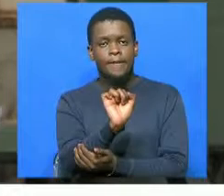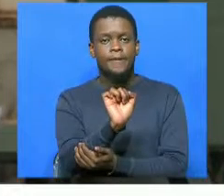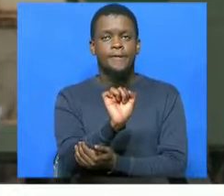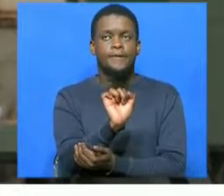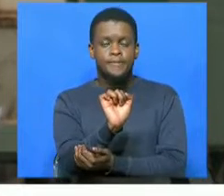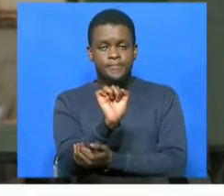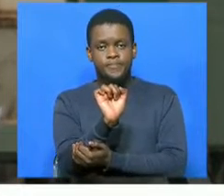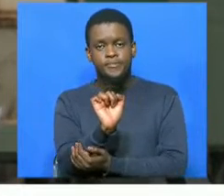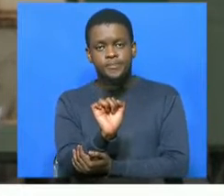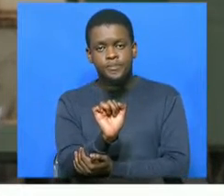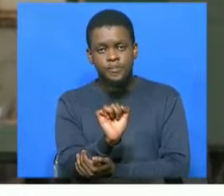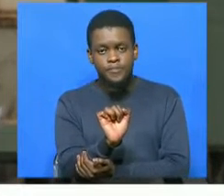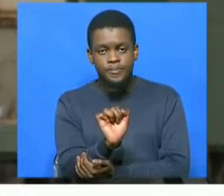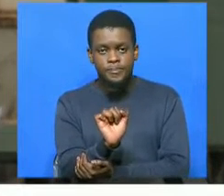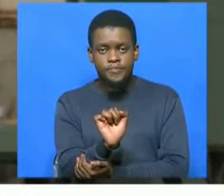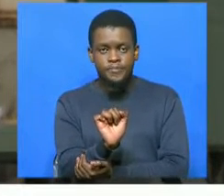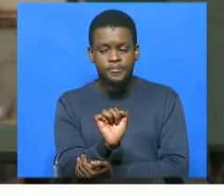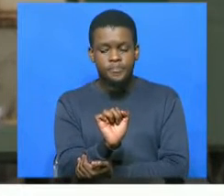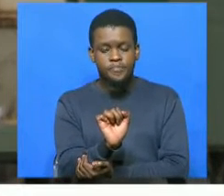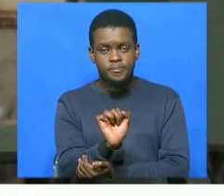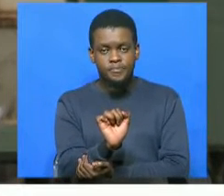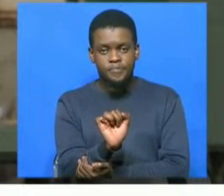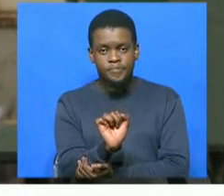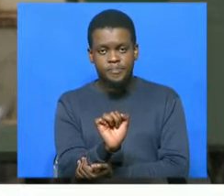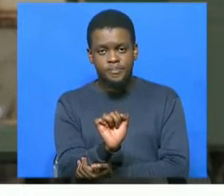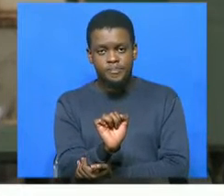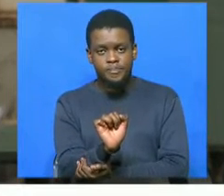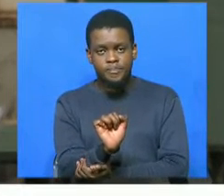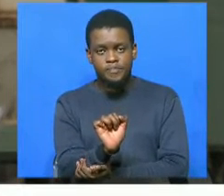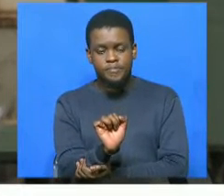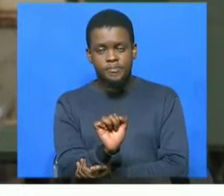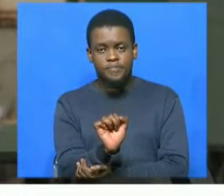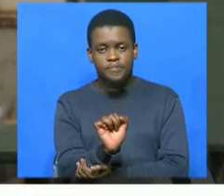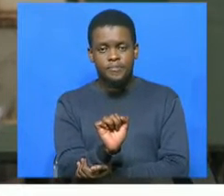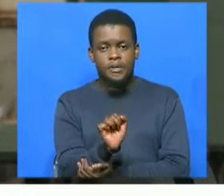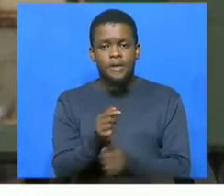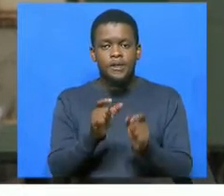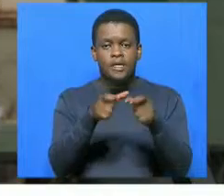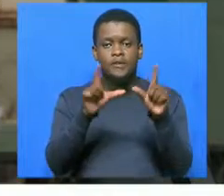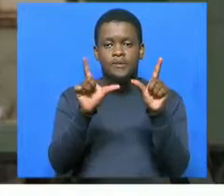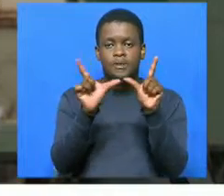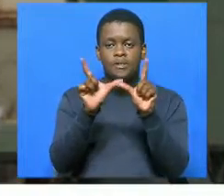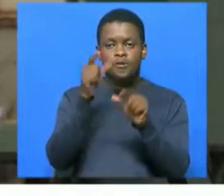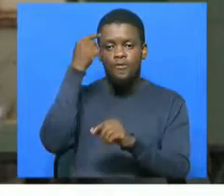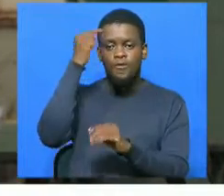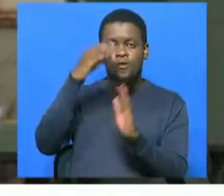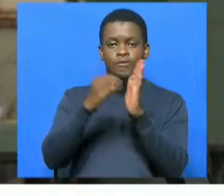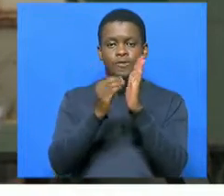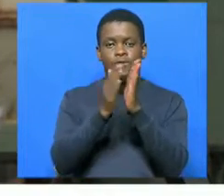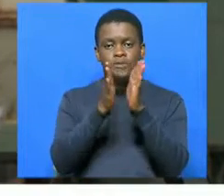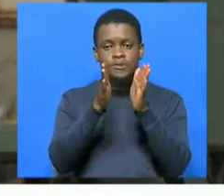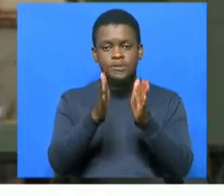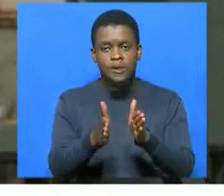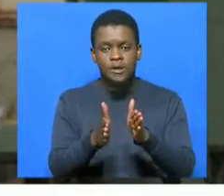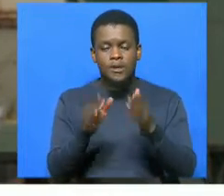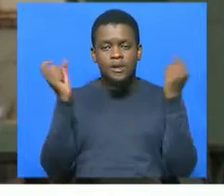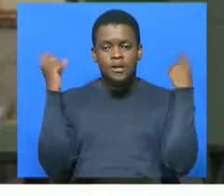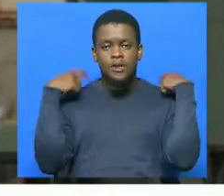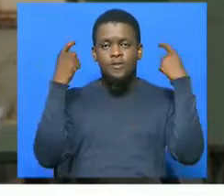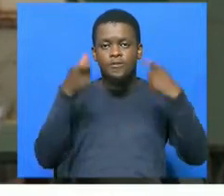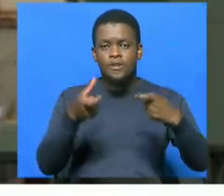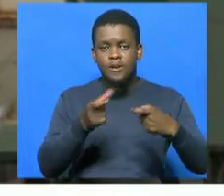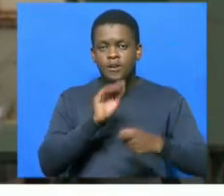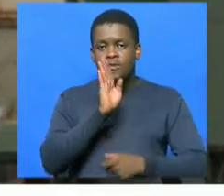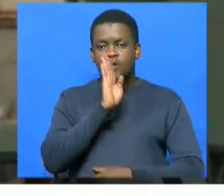Zone was failure by the previous government to issue licenses for investors. And as the new government, we want to